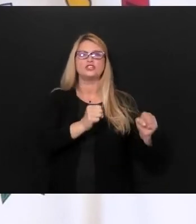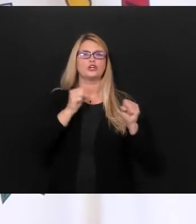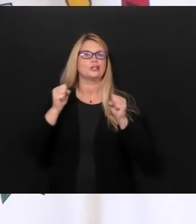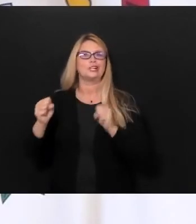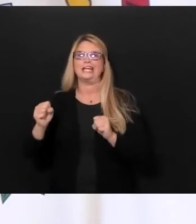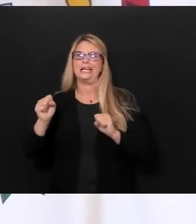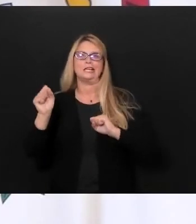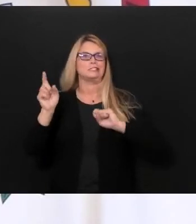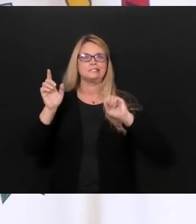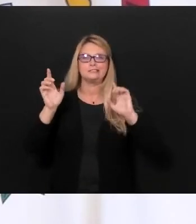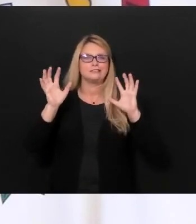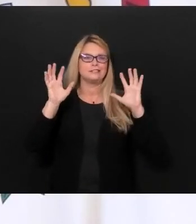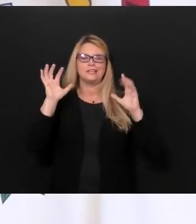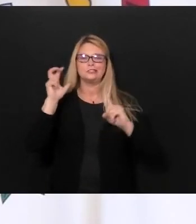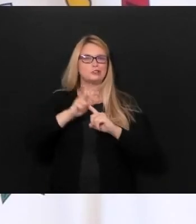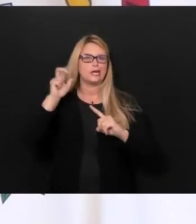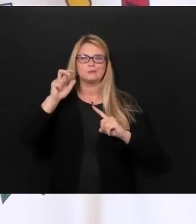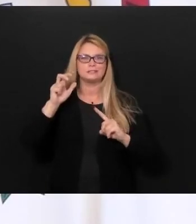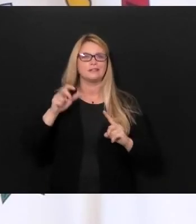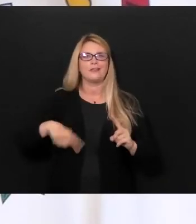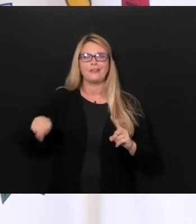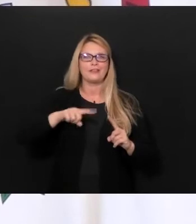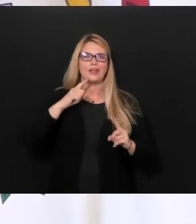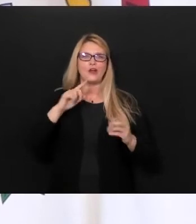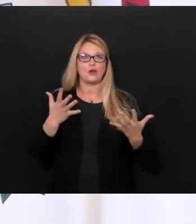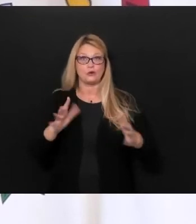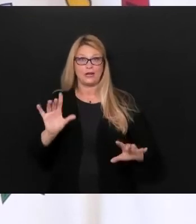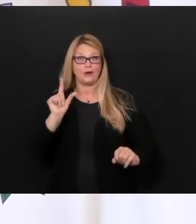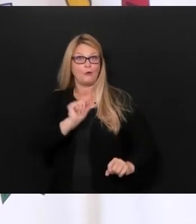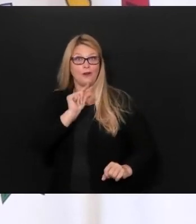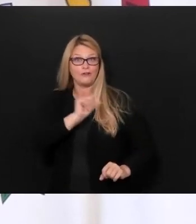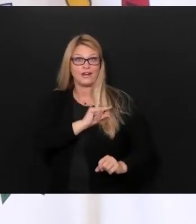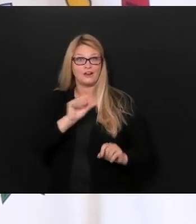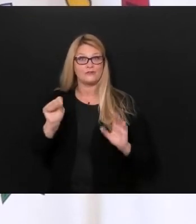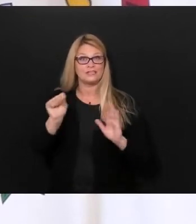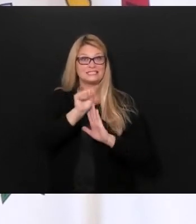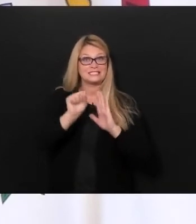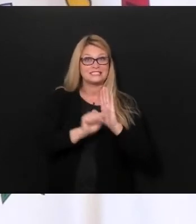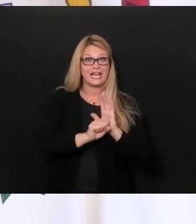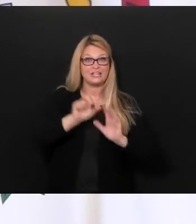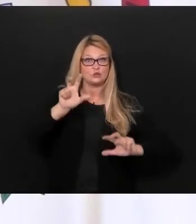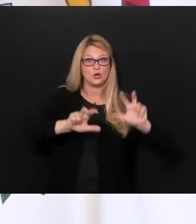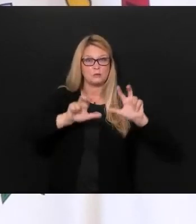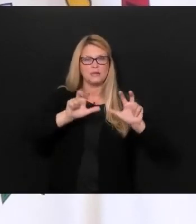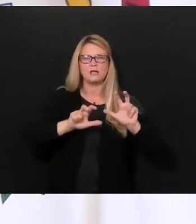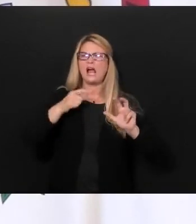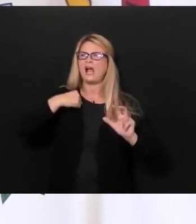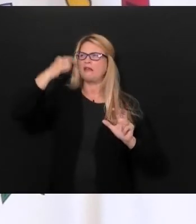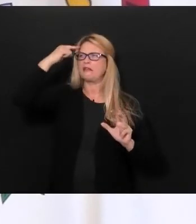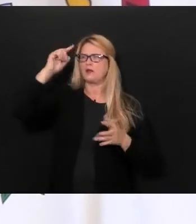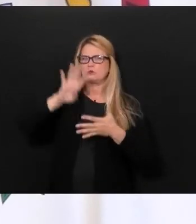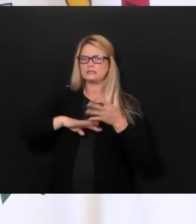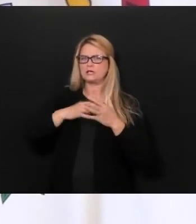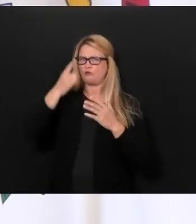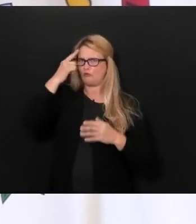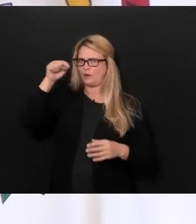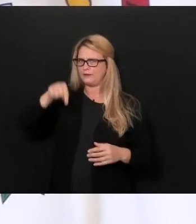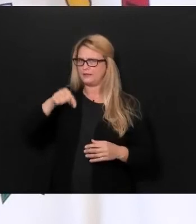superstars. They've qualified for the state tournament. And the state tournament, I think, was scheduled for this